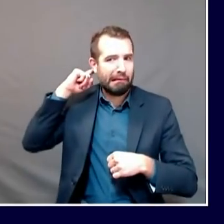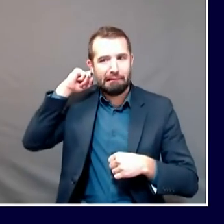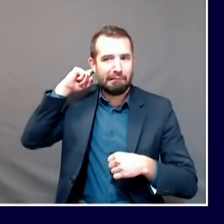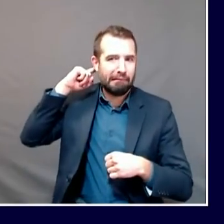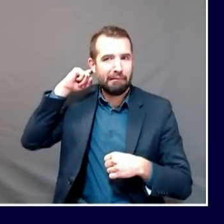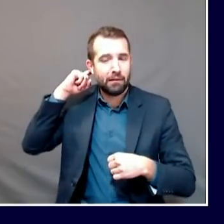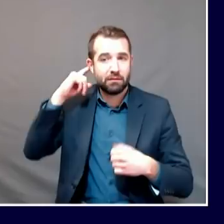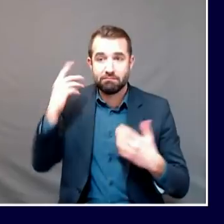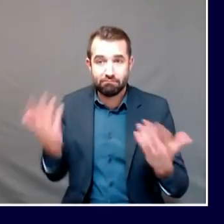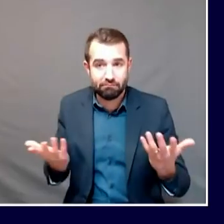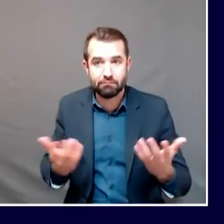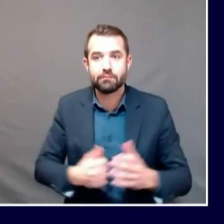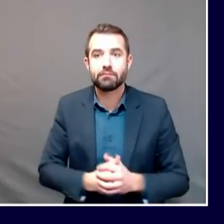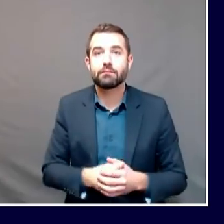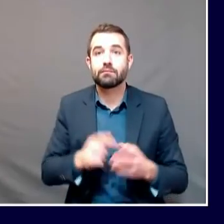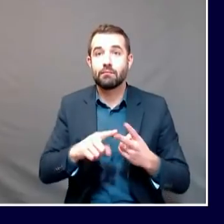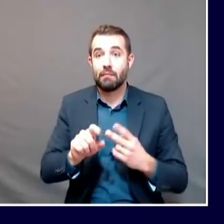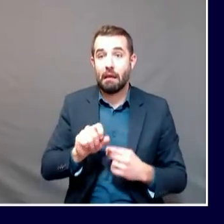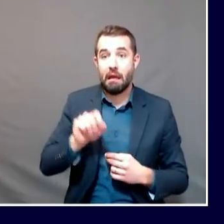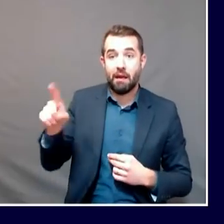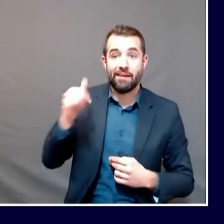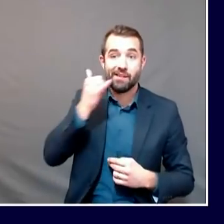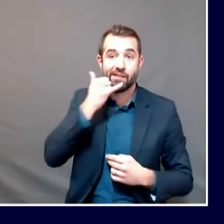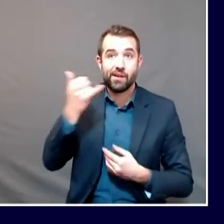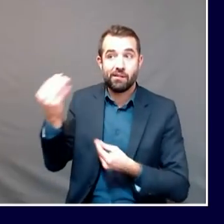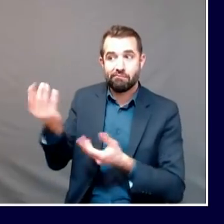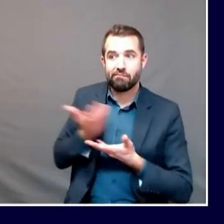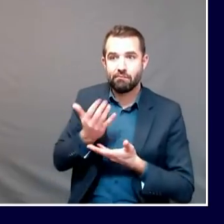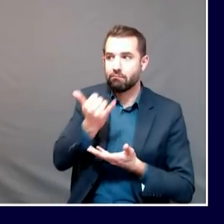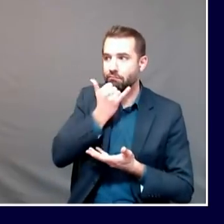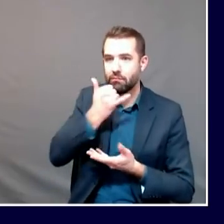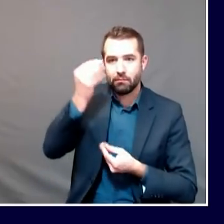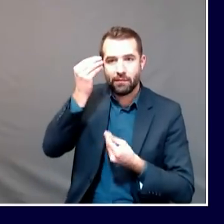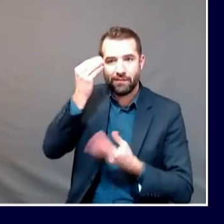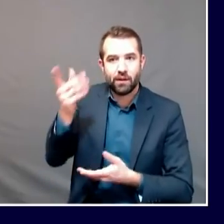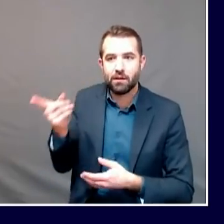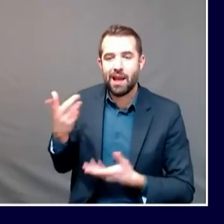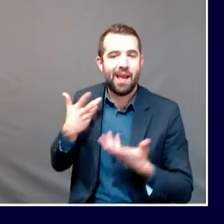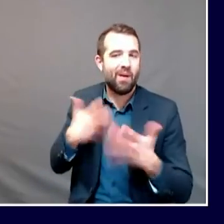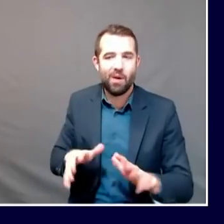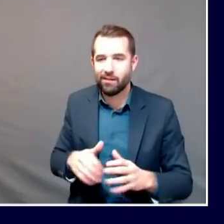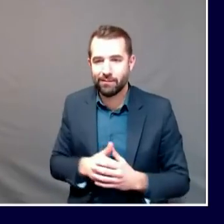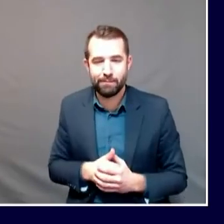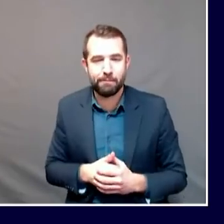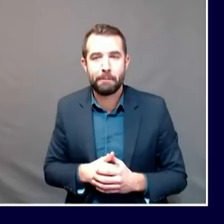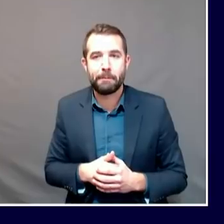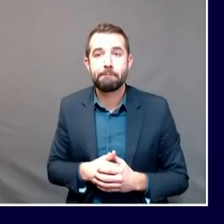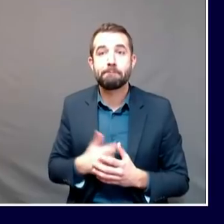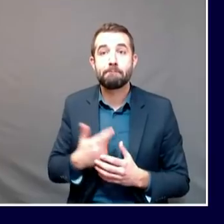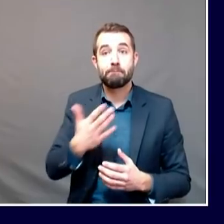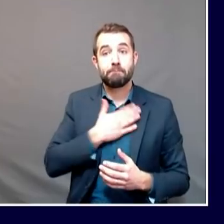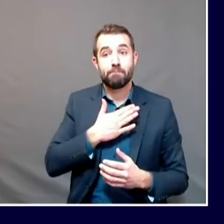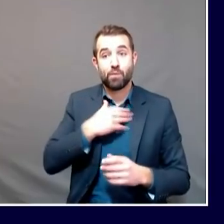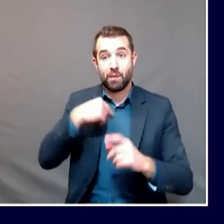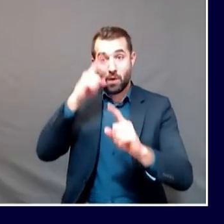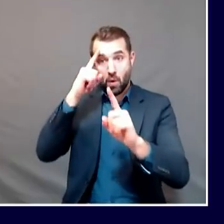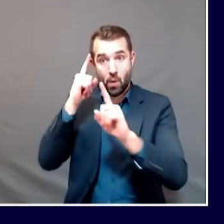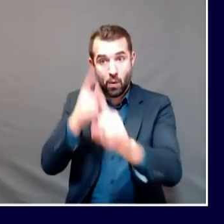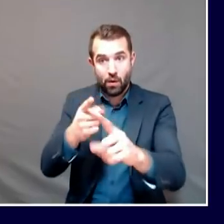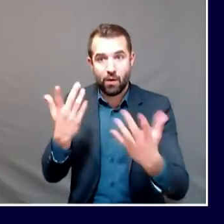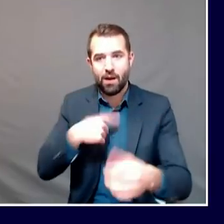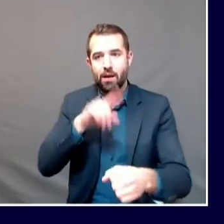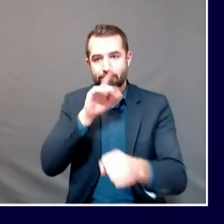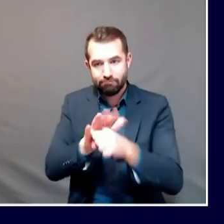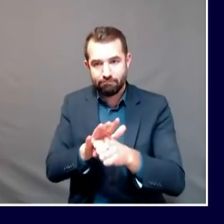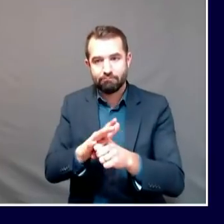get misinformation. Keep asking those questions. I pledge to try to answer as many of them as we can